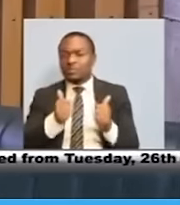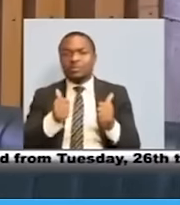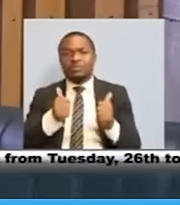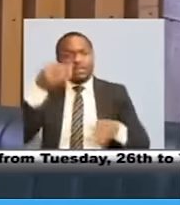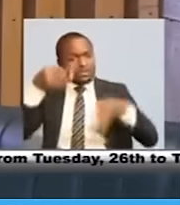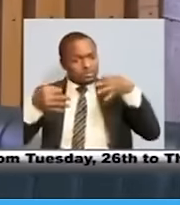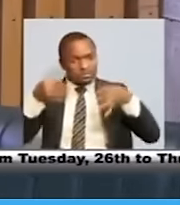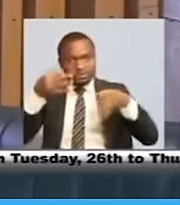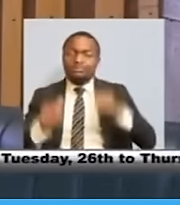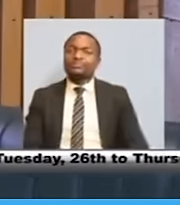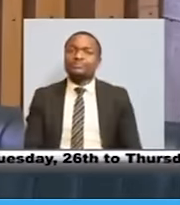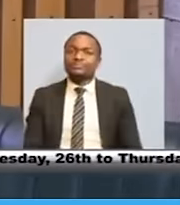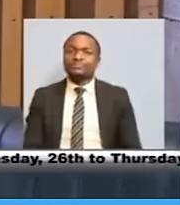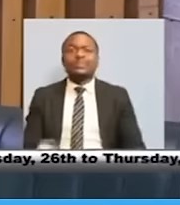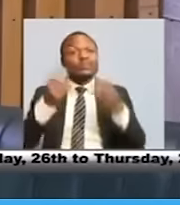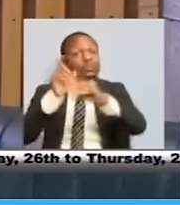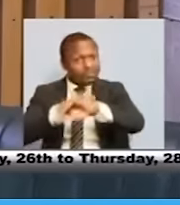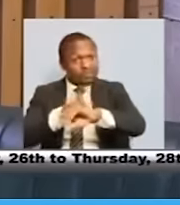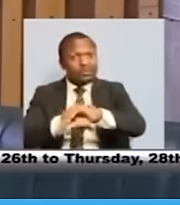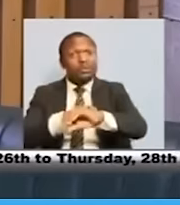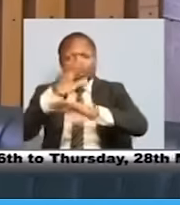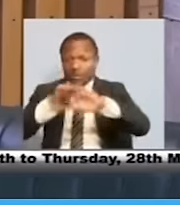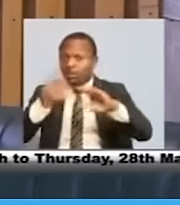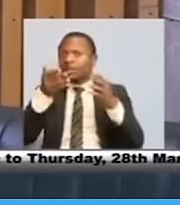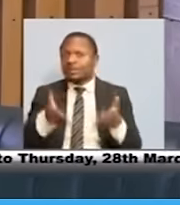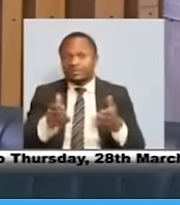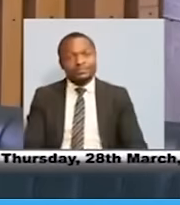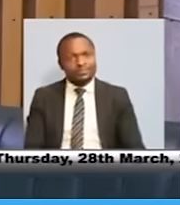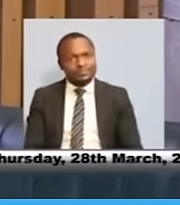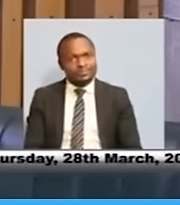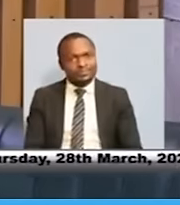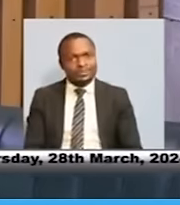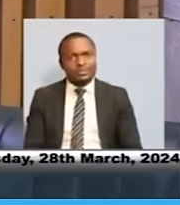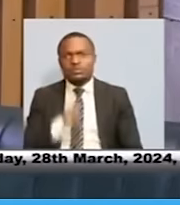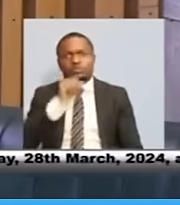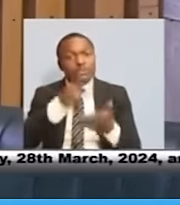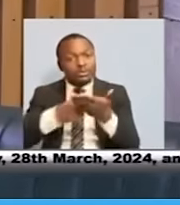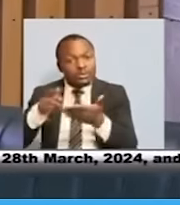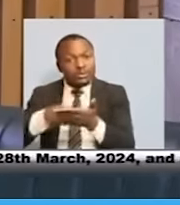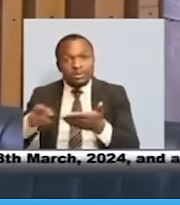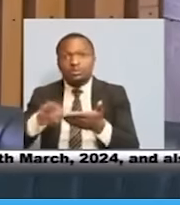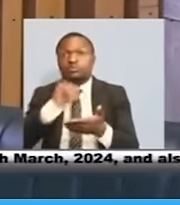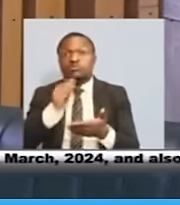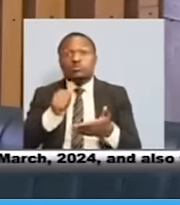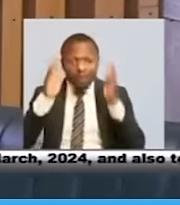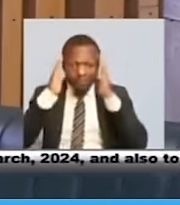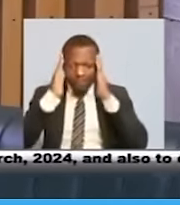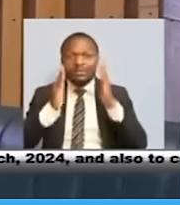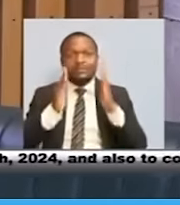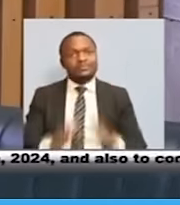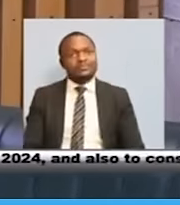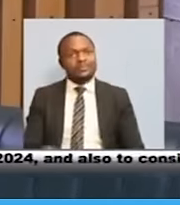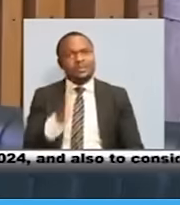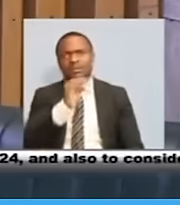judiciary. Many times we have been called here that we don't read, that we don't pay attention